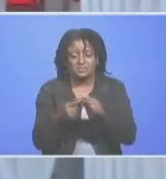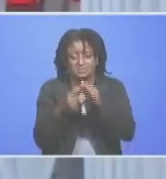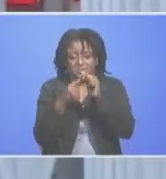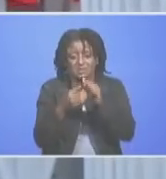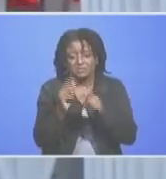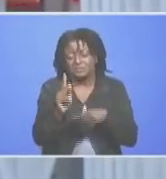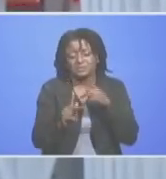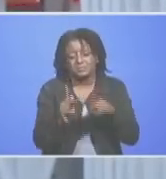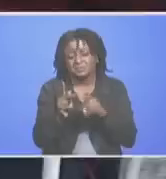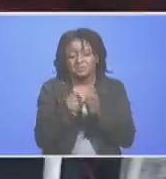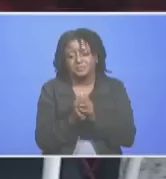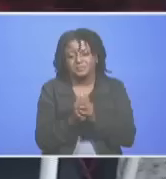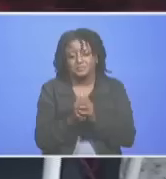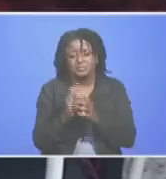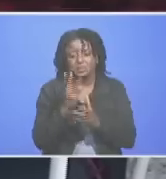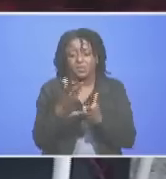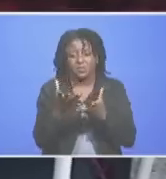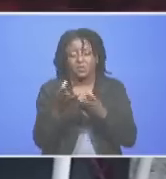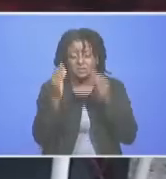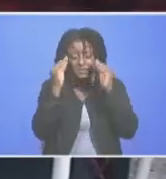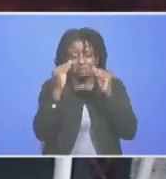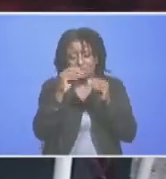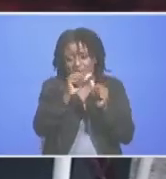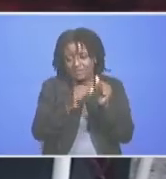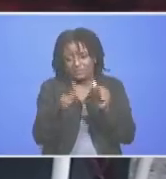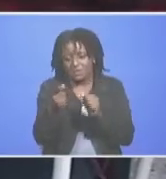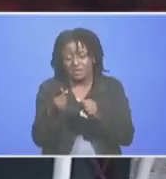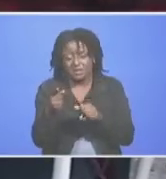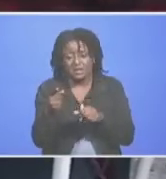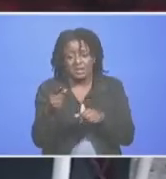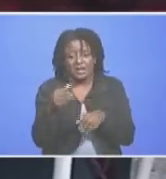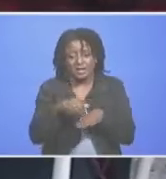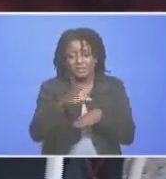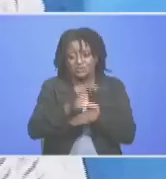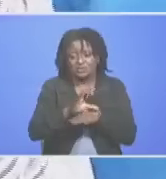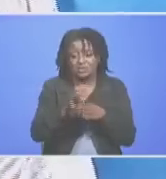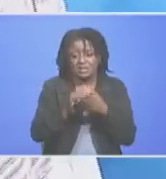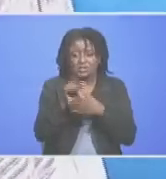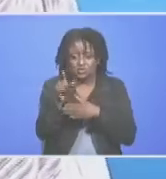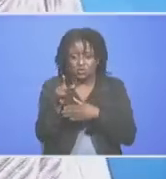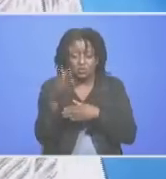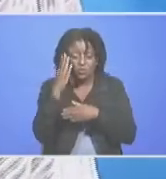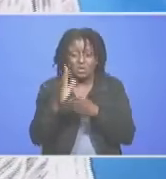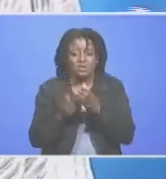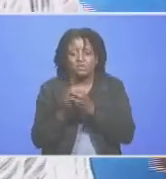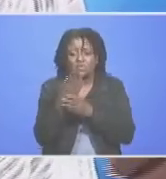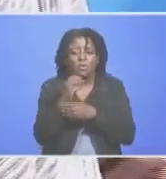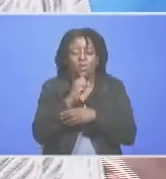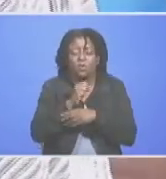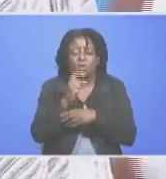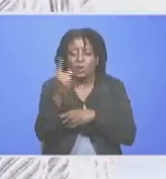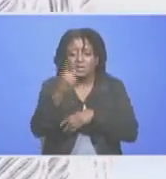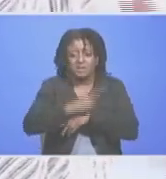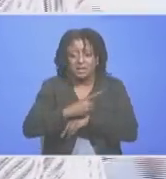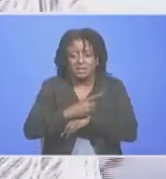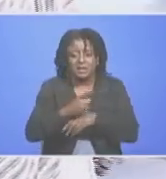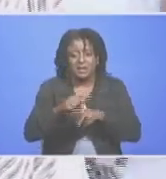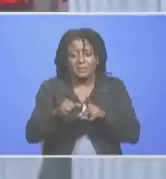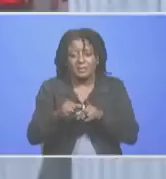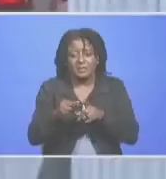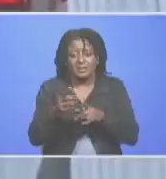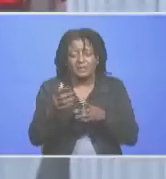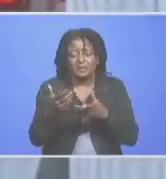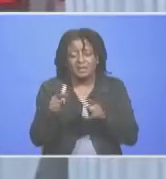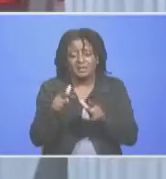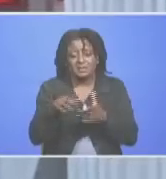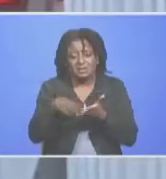community at Grace that you will grow old one day as well, but let's learn how to take good care of our seniors and